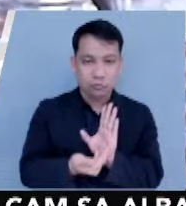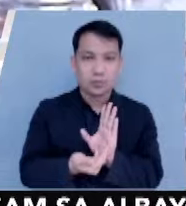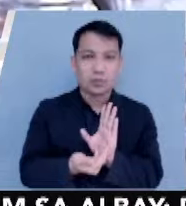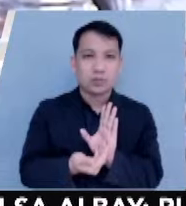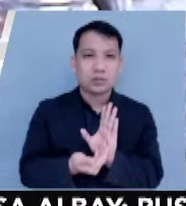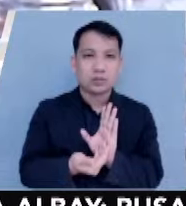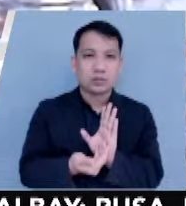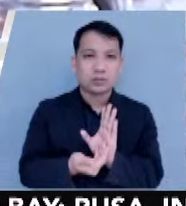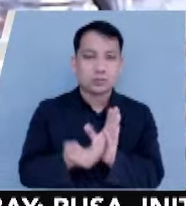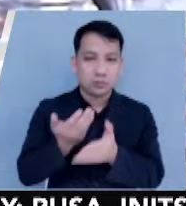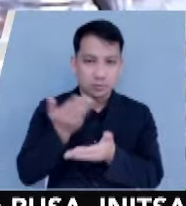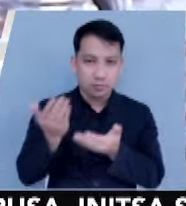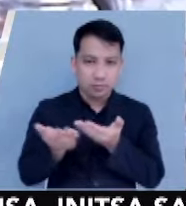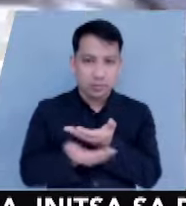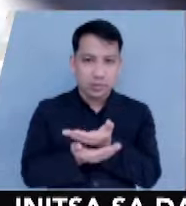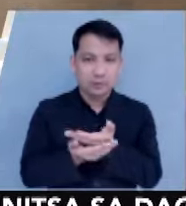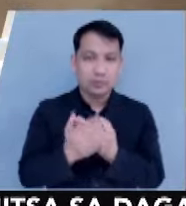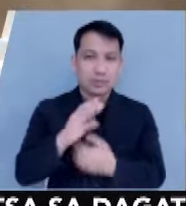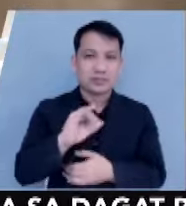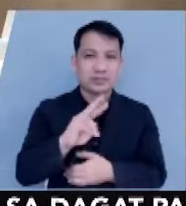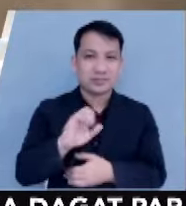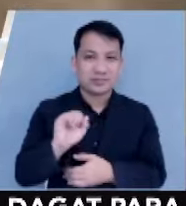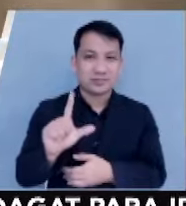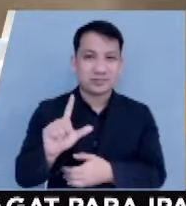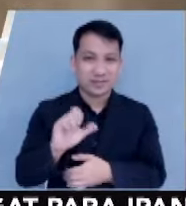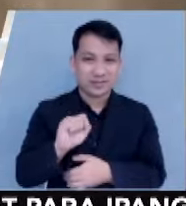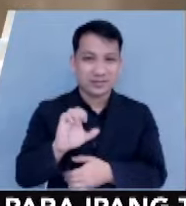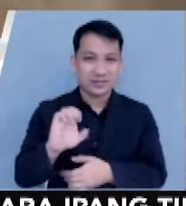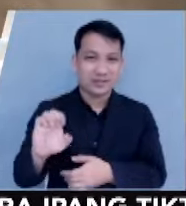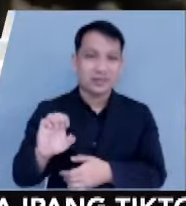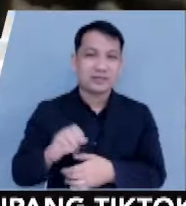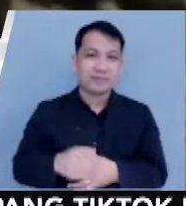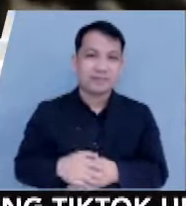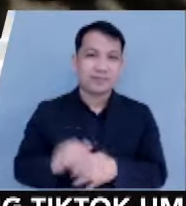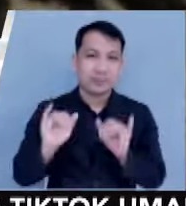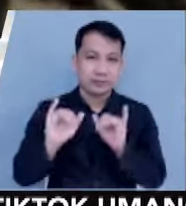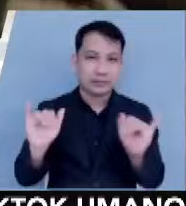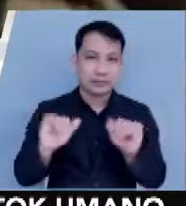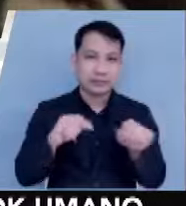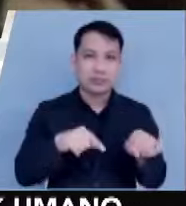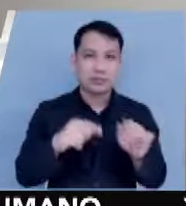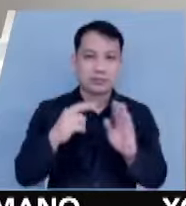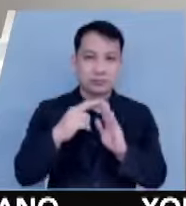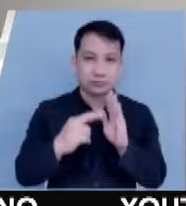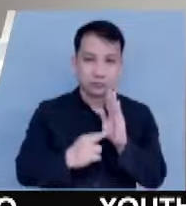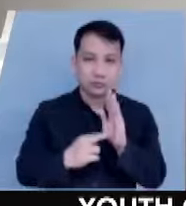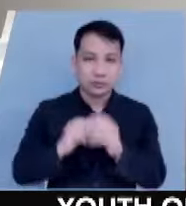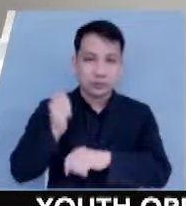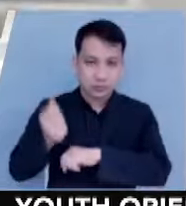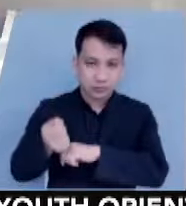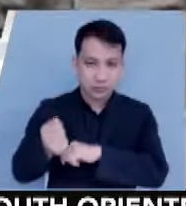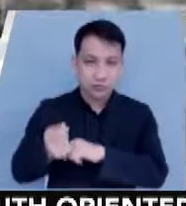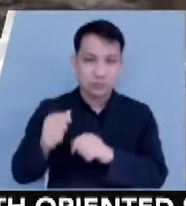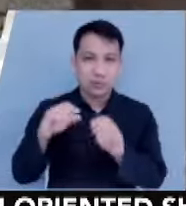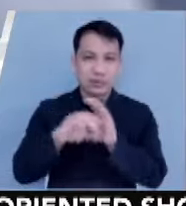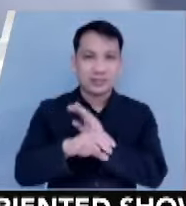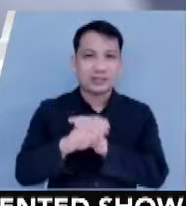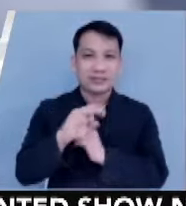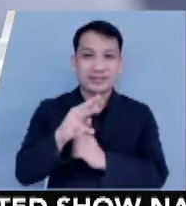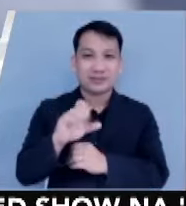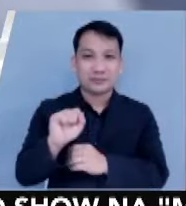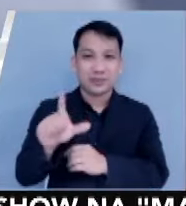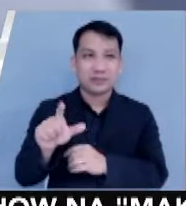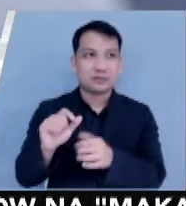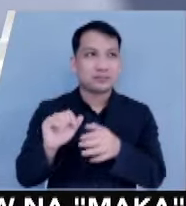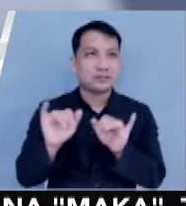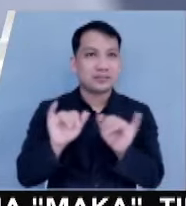filing, no, of civil cases, no, among others. Ganito na rin ang rules ng korte para sa mga kasong kriminal tulad ng drug cases, kung